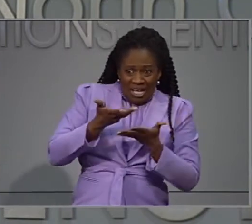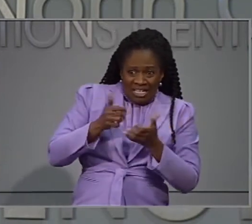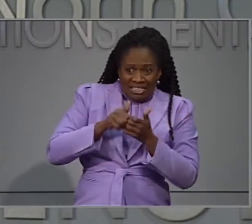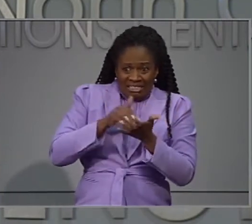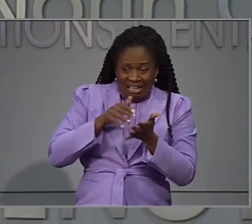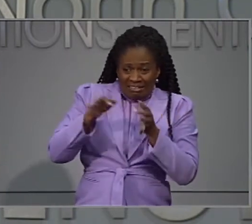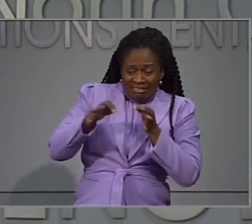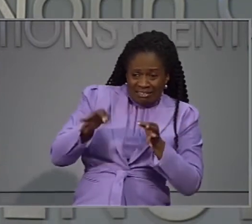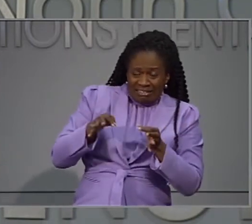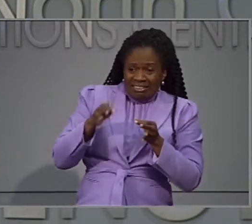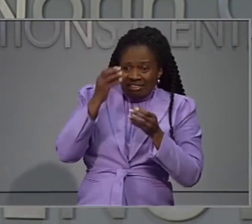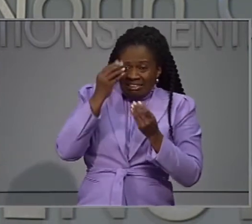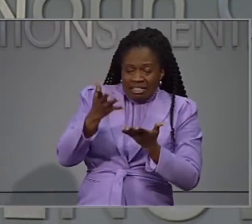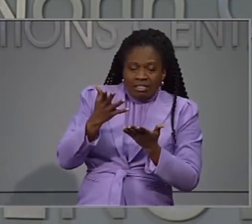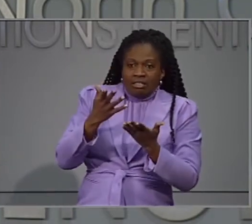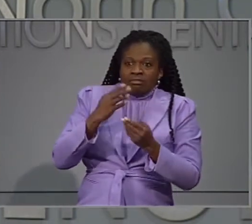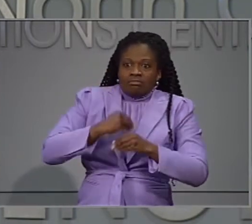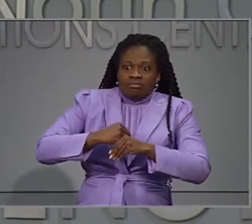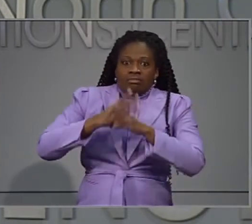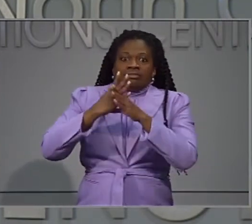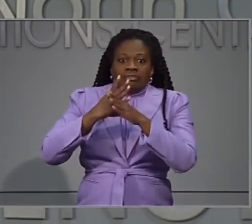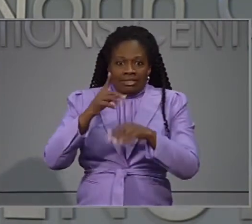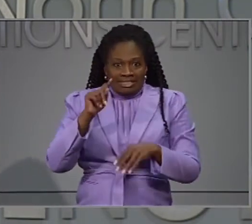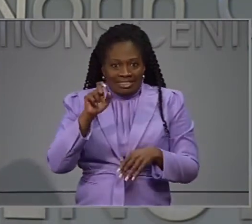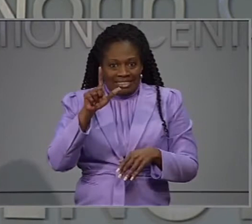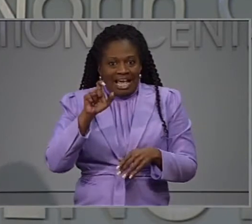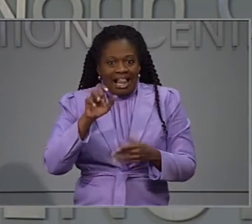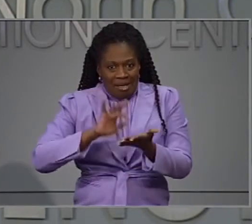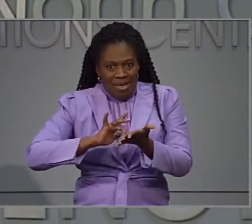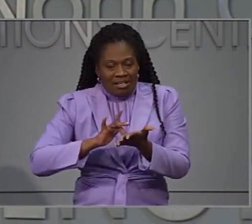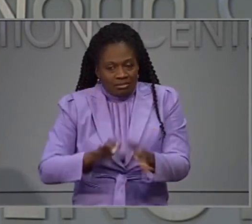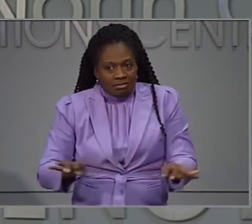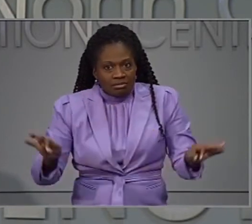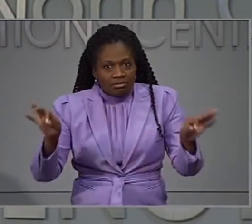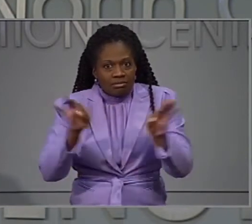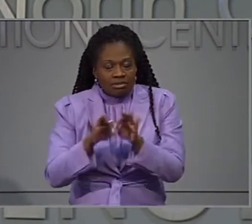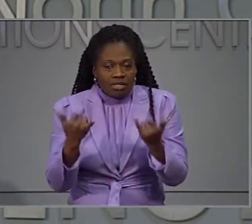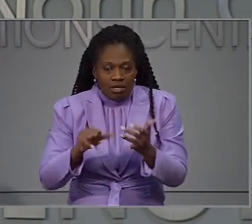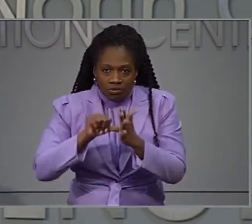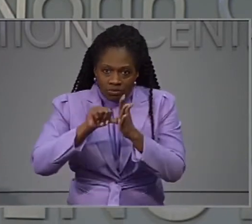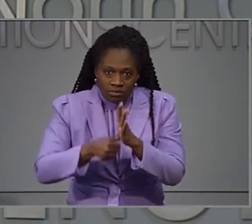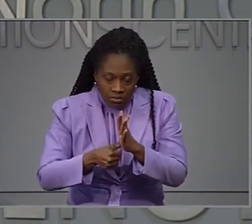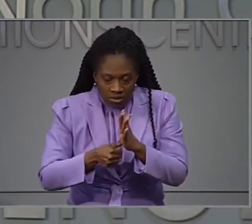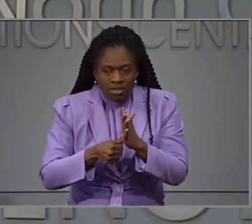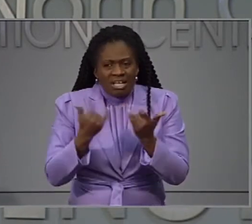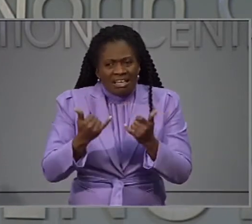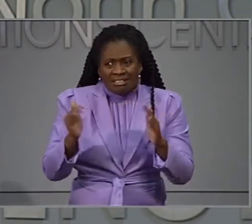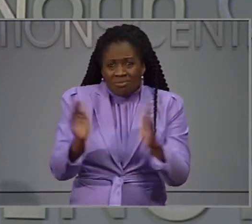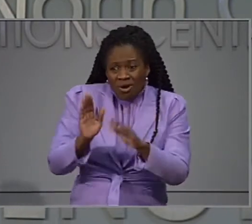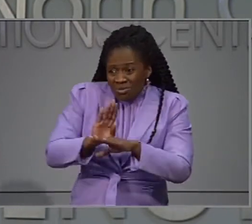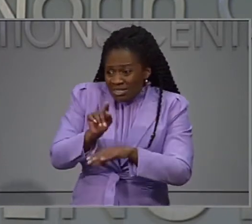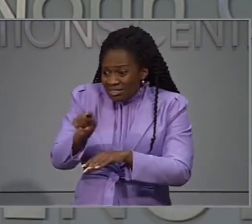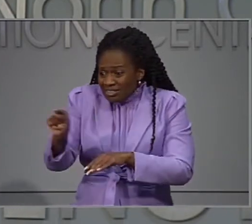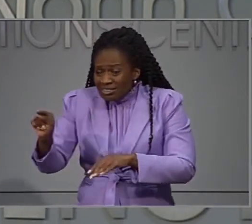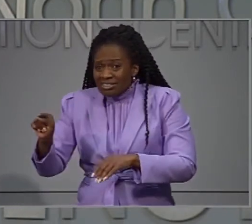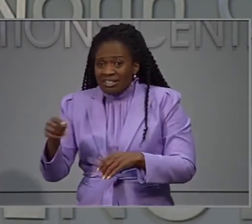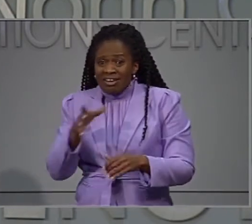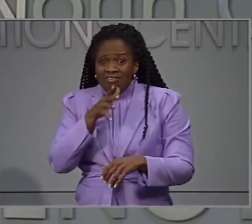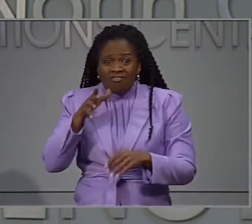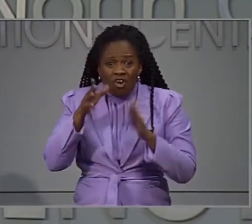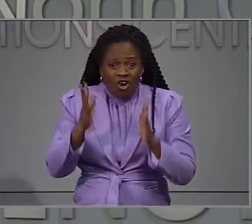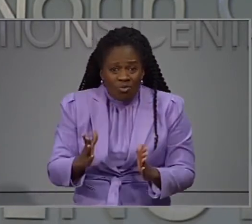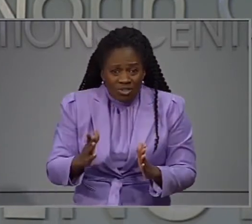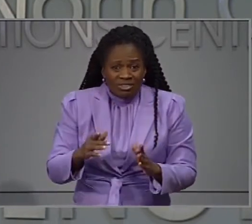doctor. Telemedicine is more important than ever. And these small businesses and farmers in